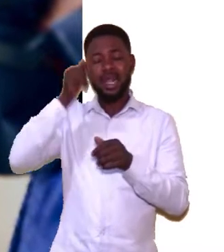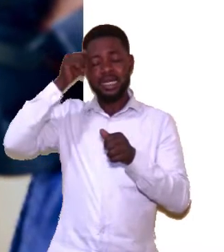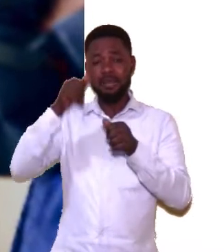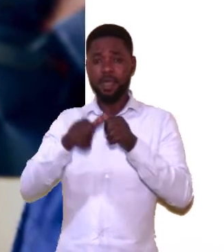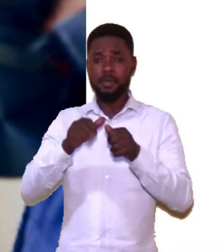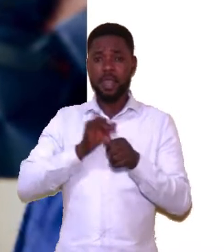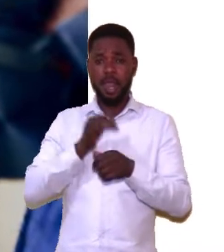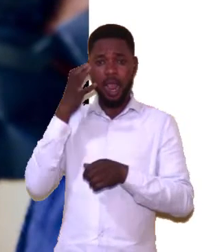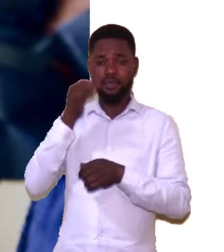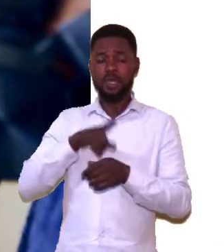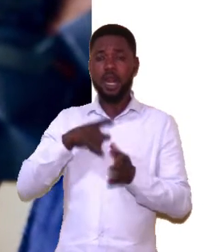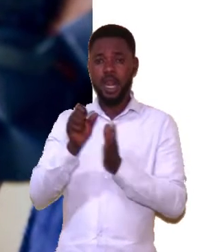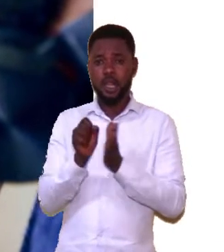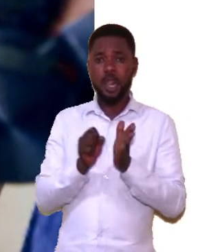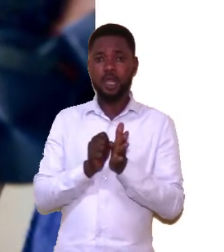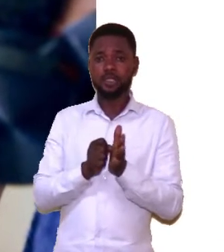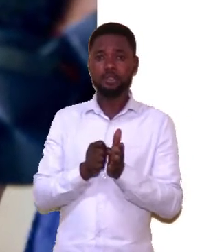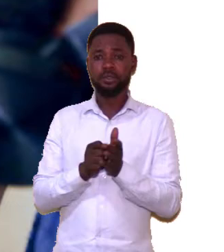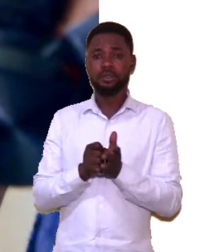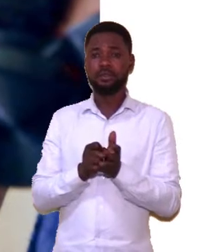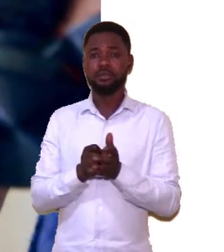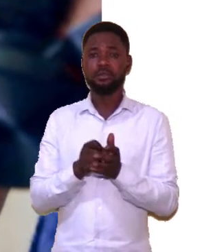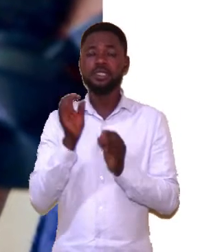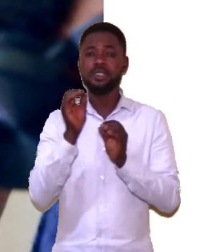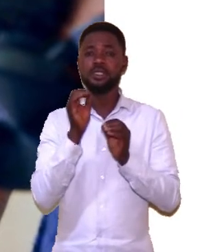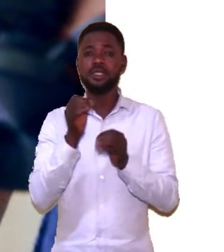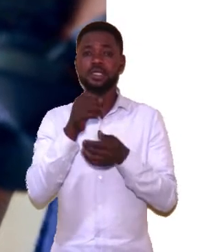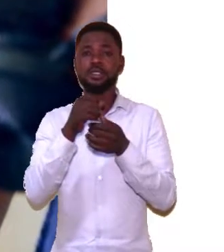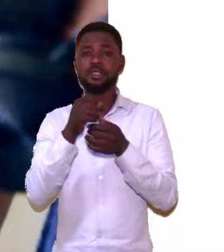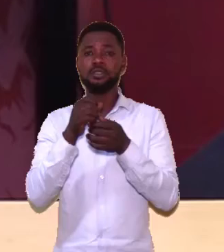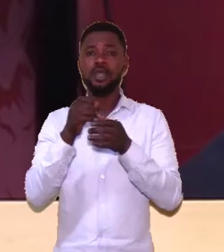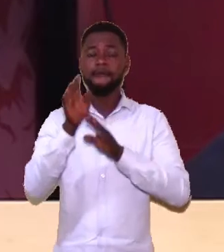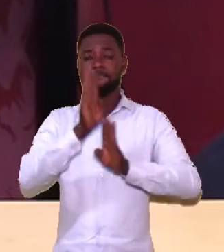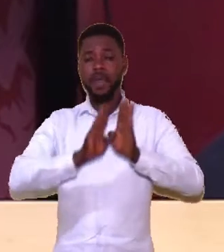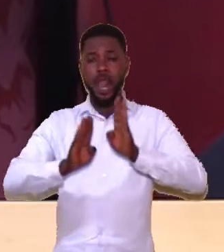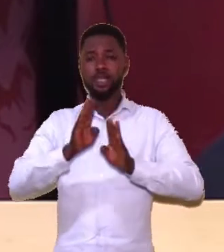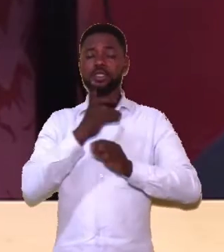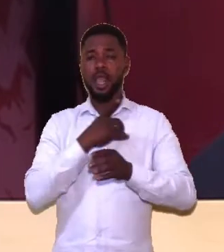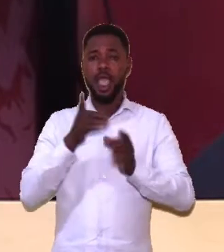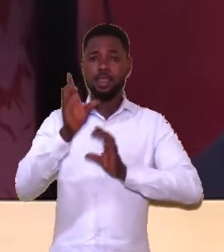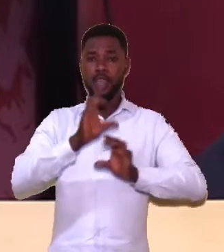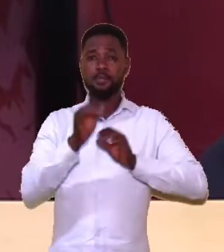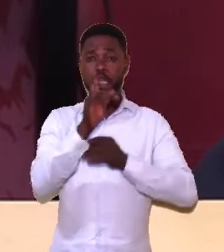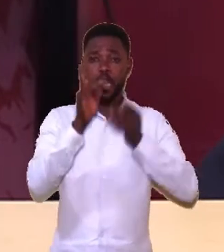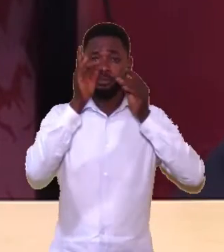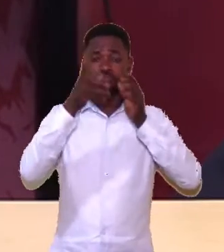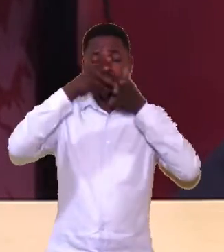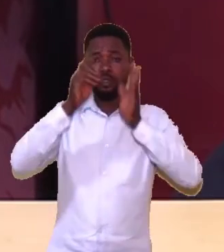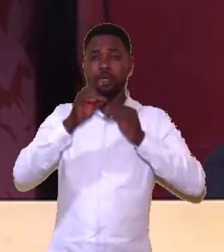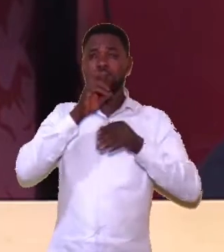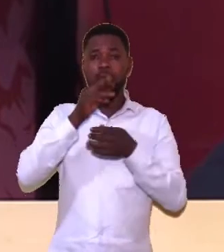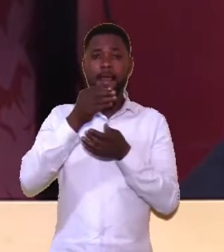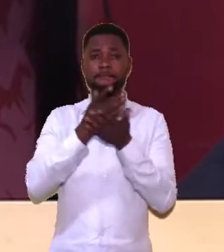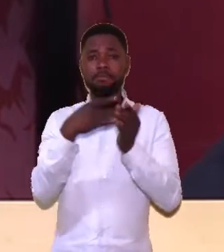in, I think Lagos City Senior College then. Yes, I was teaching I started. biology and chemistry. Yes. And my students were part of those